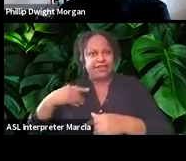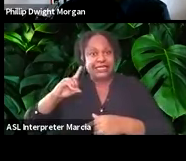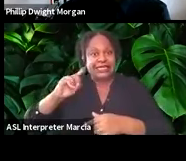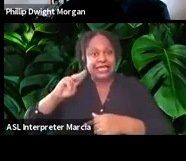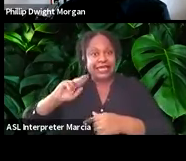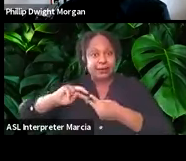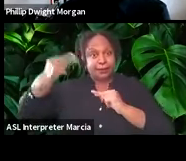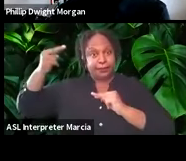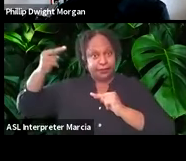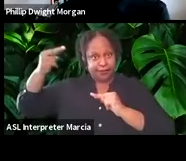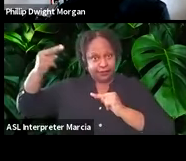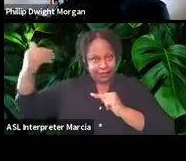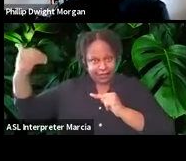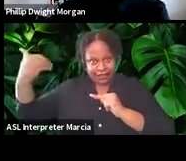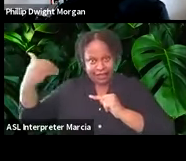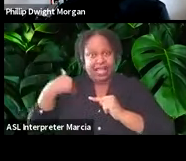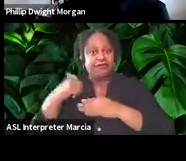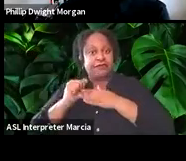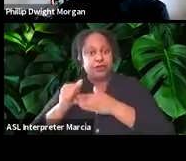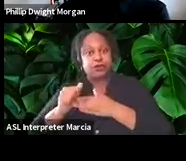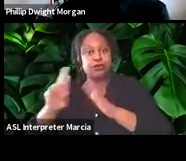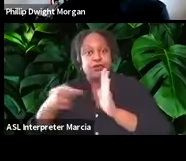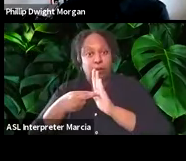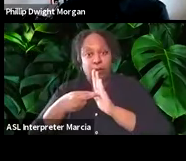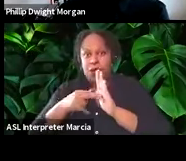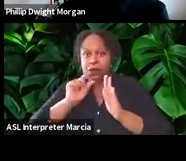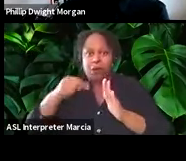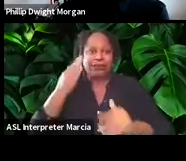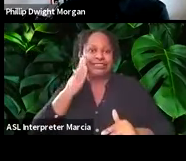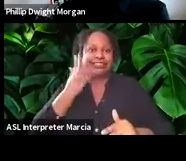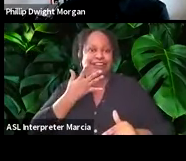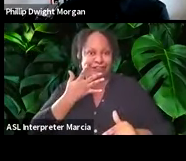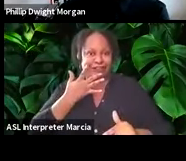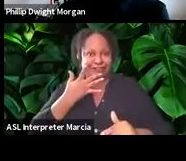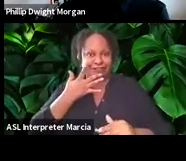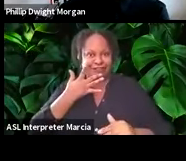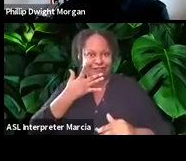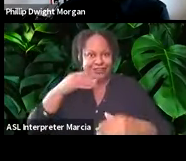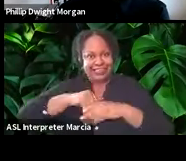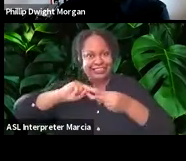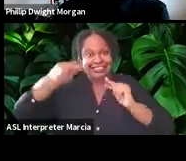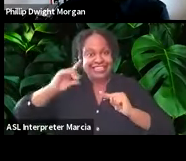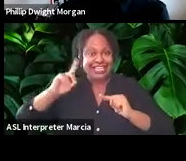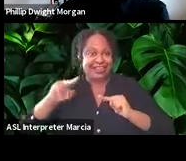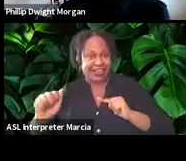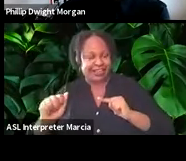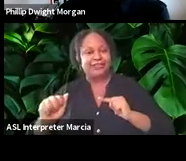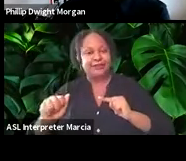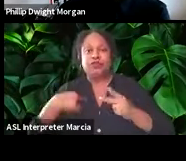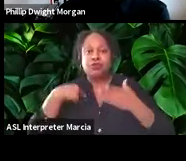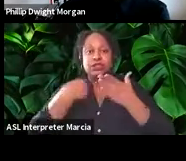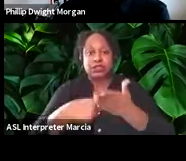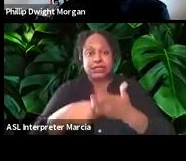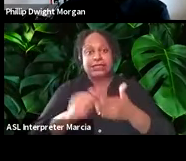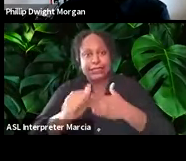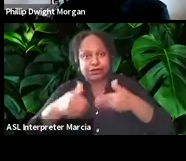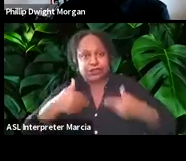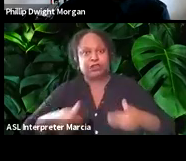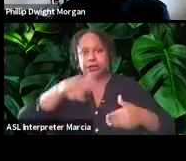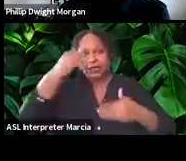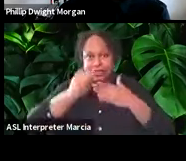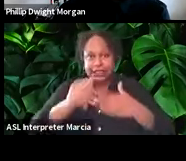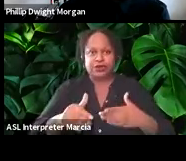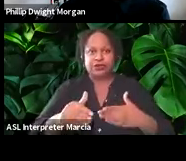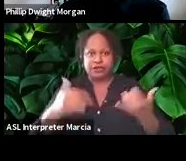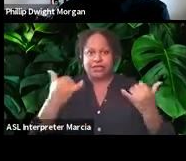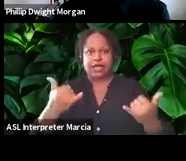as much as our melanin is in our DNA. And I think talking about that is normalizing it only because